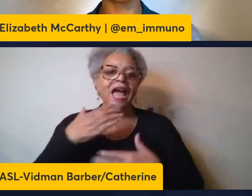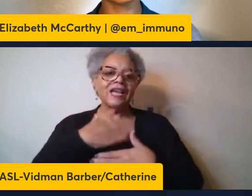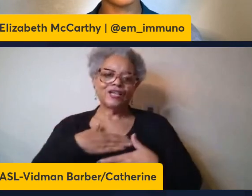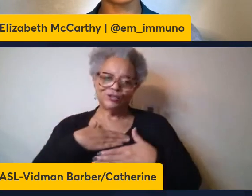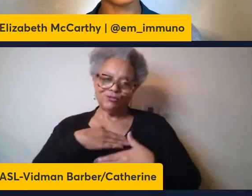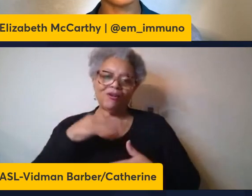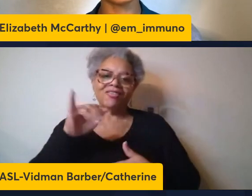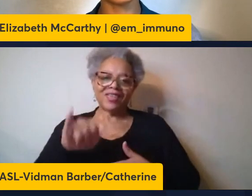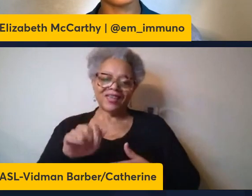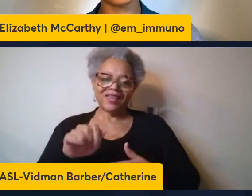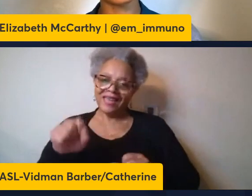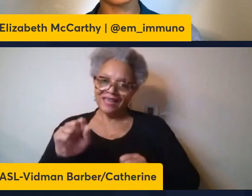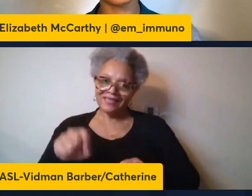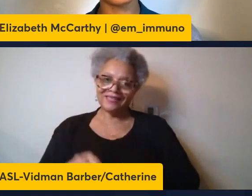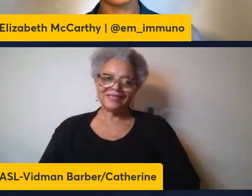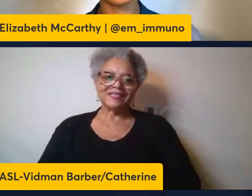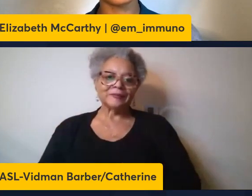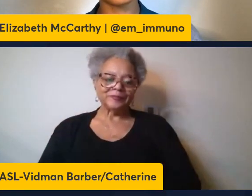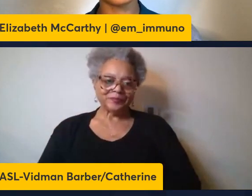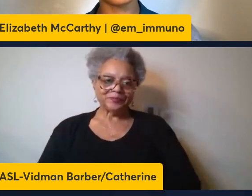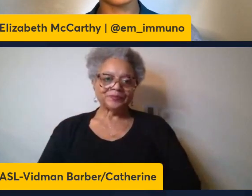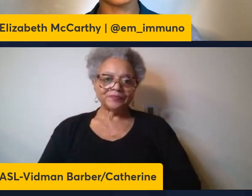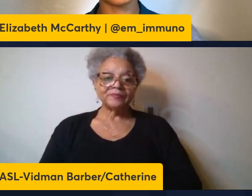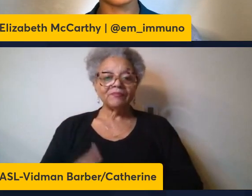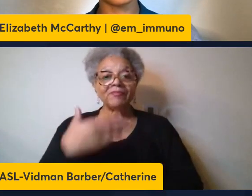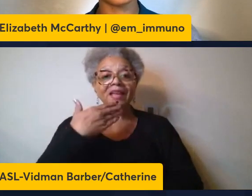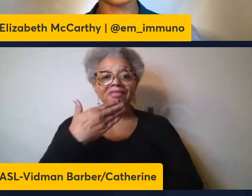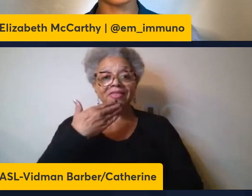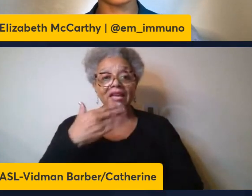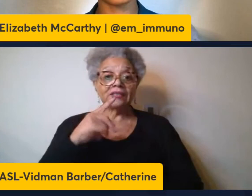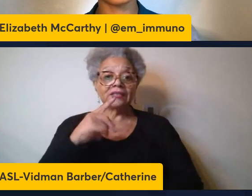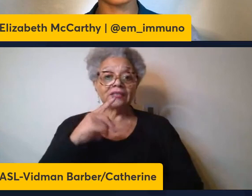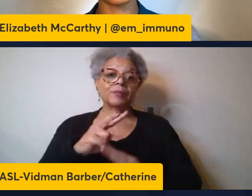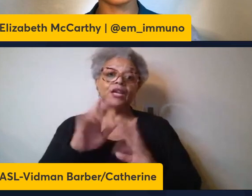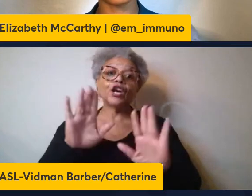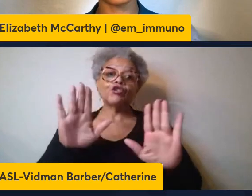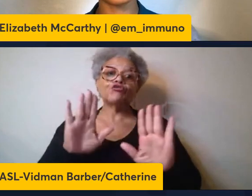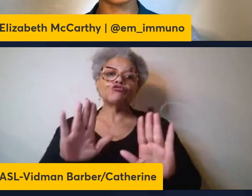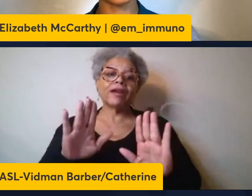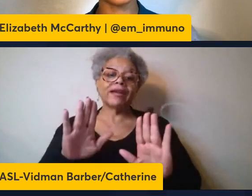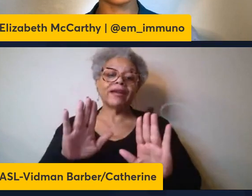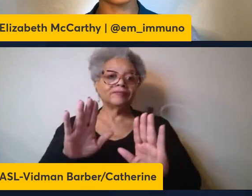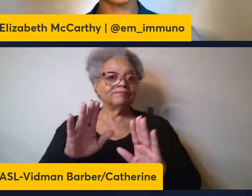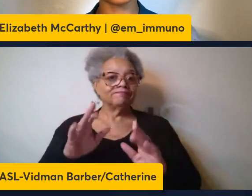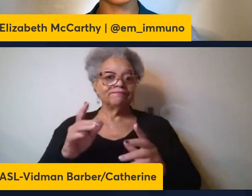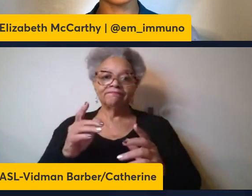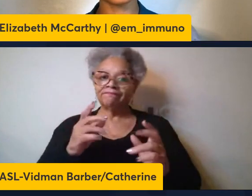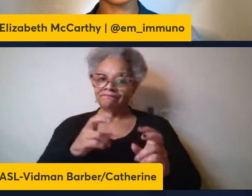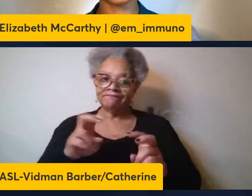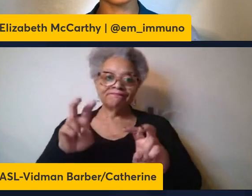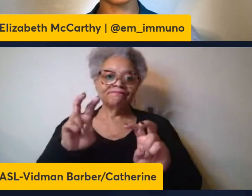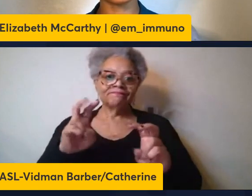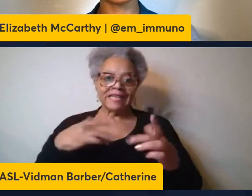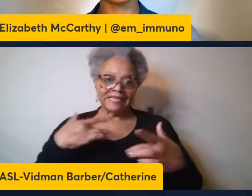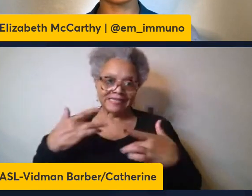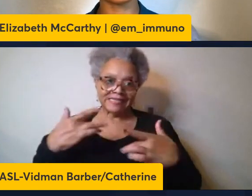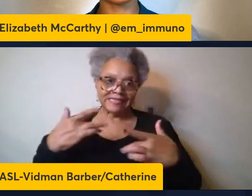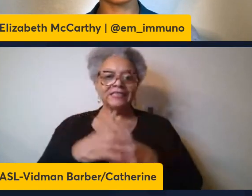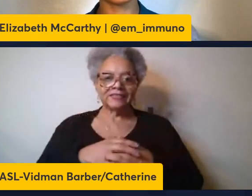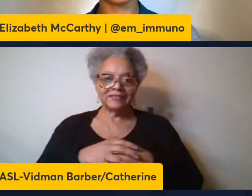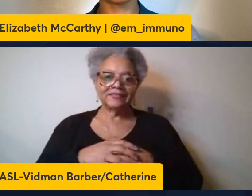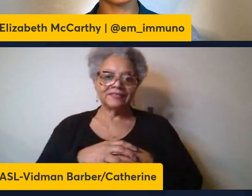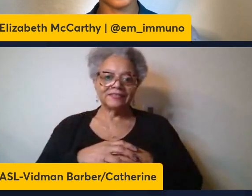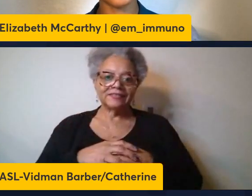settling in and all of that. Thanks. Yeah, it's gonna be a great adventure. It's gonna be fun, and yeah, I'm looking forward to